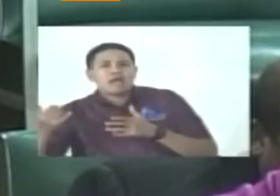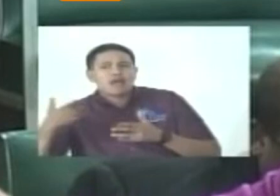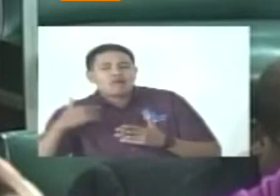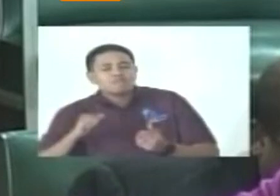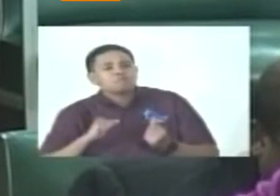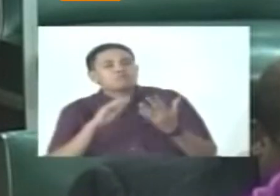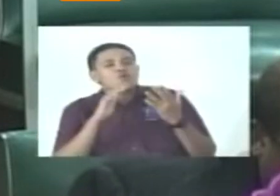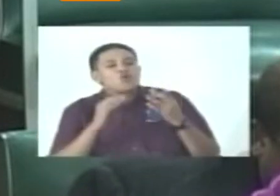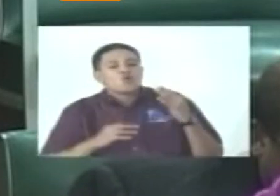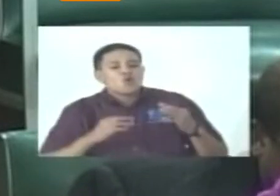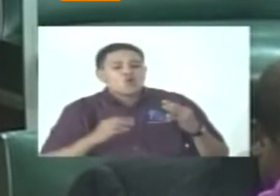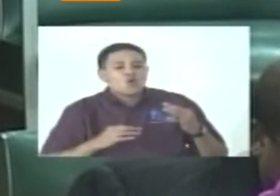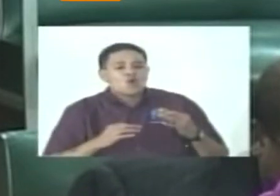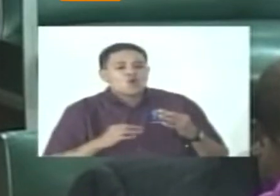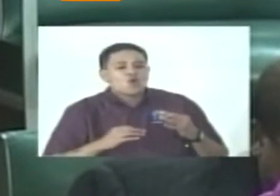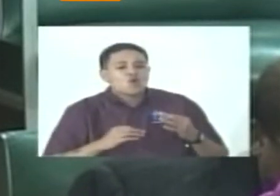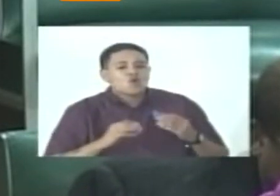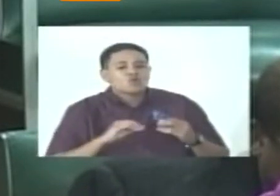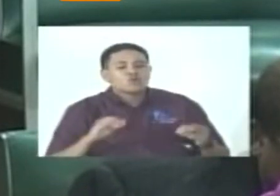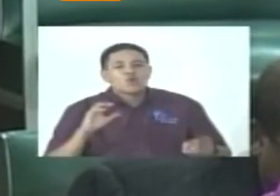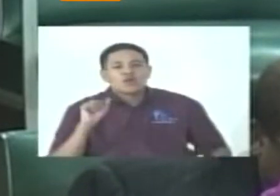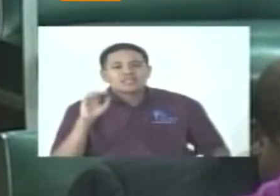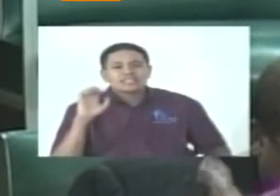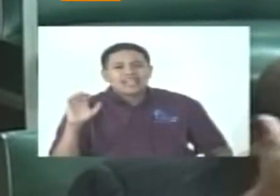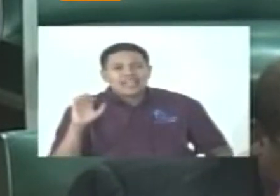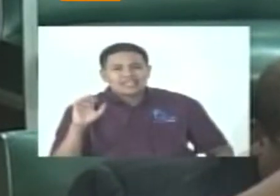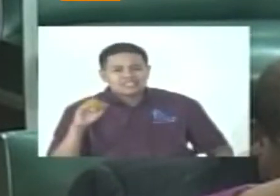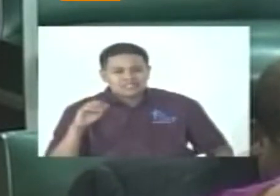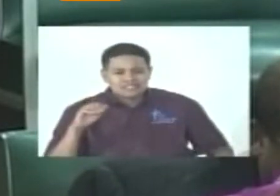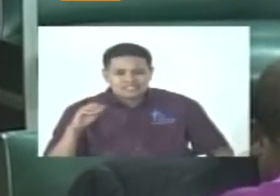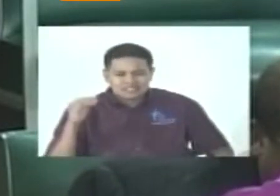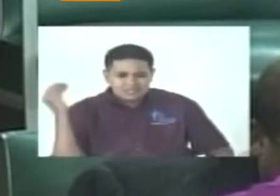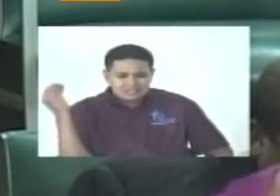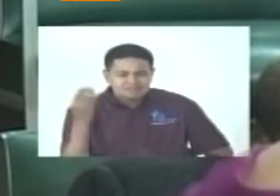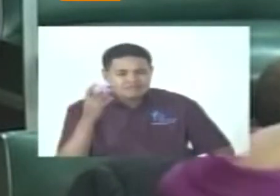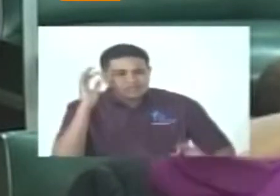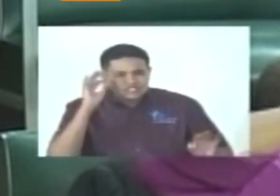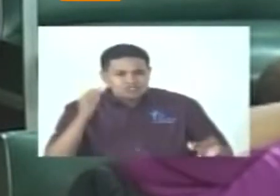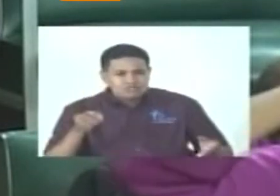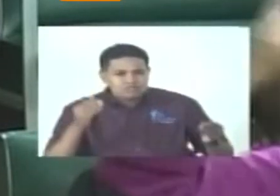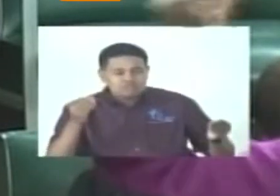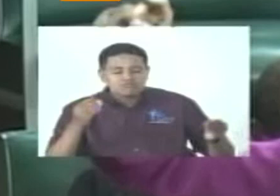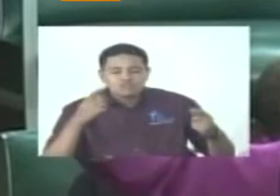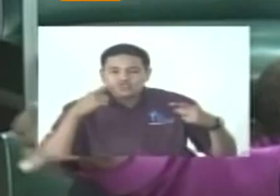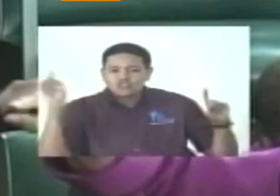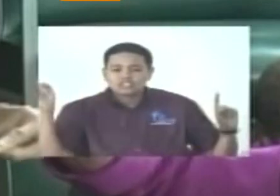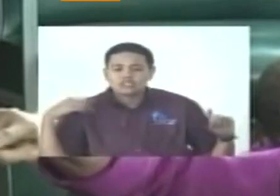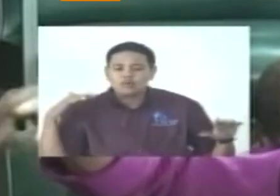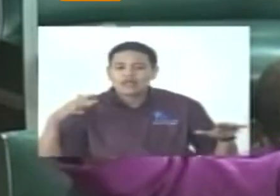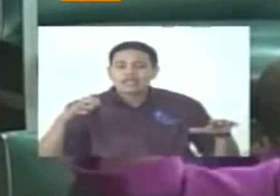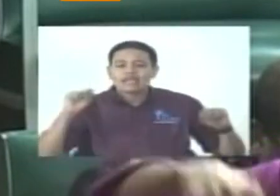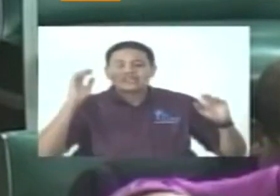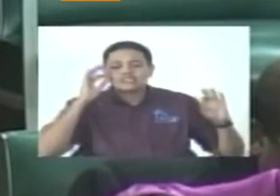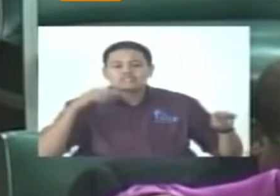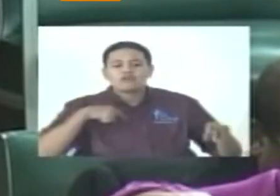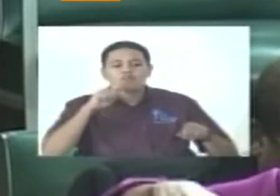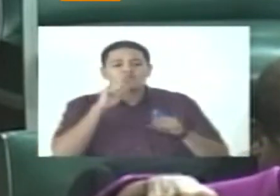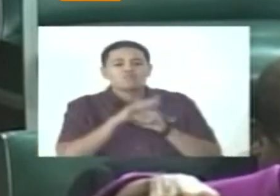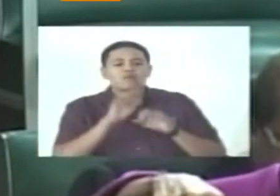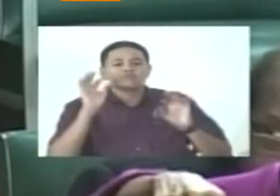and no case submission succeed. I don't think we have got the decision yet. We have been promised a decision in